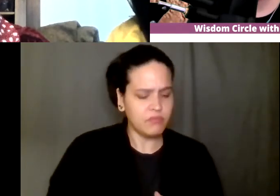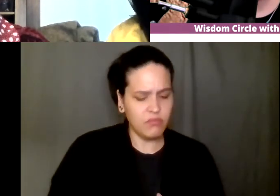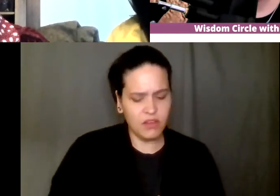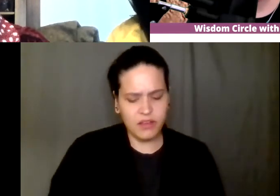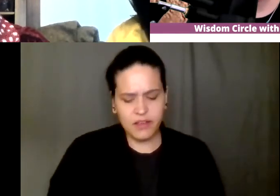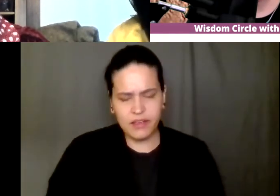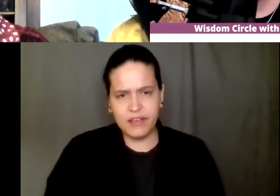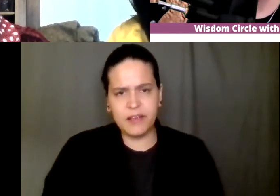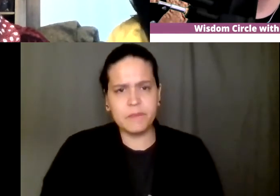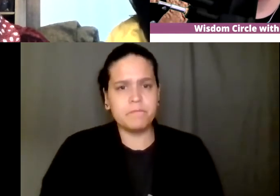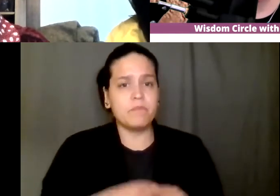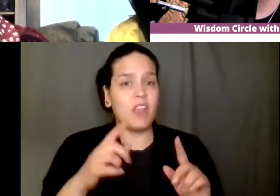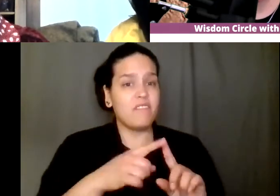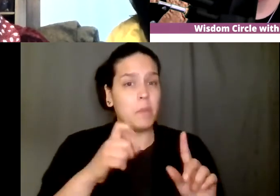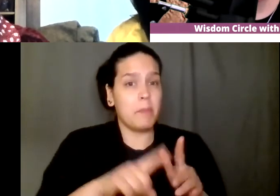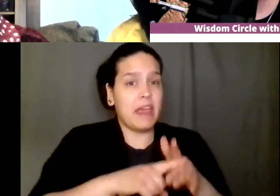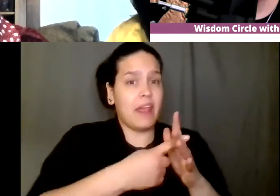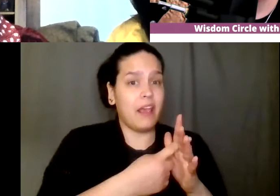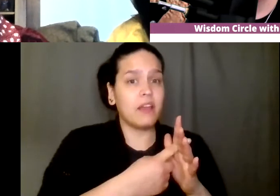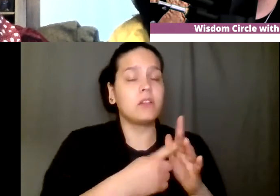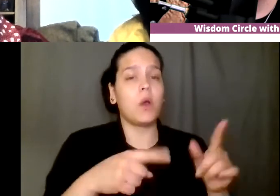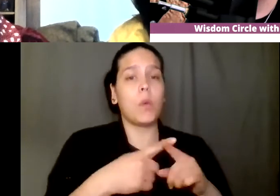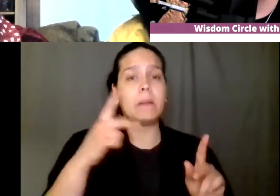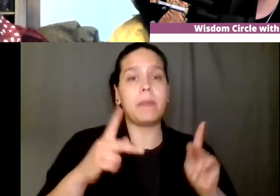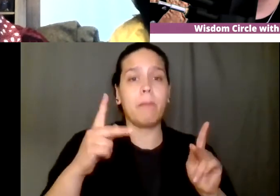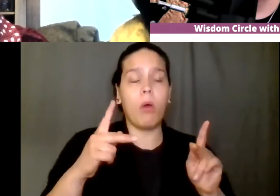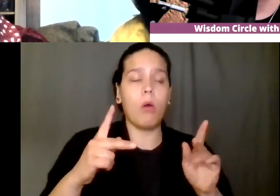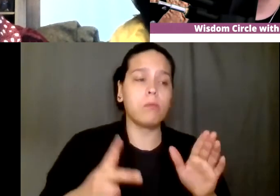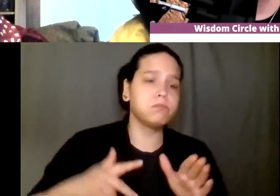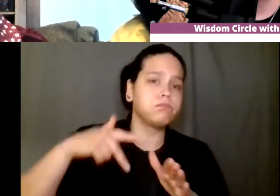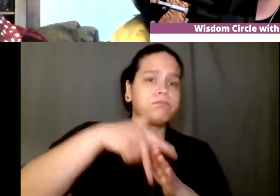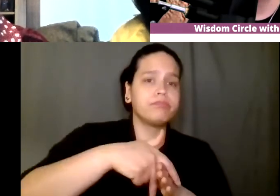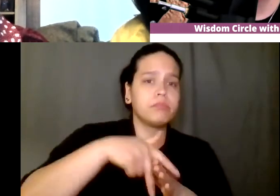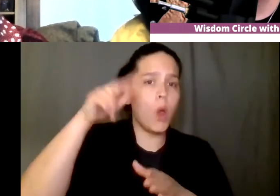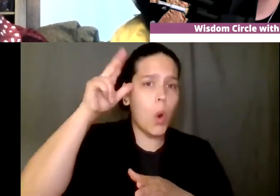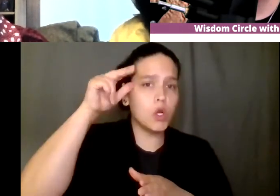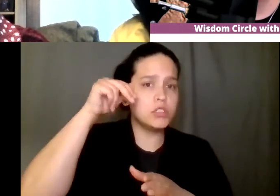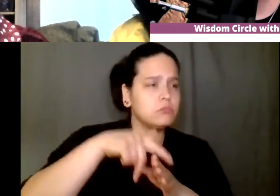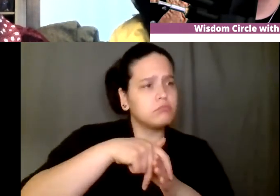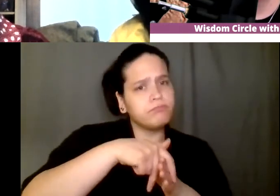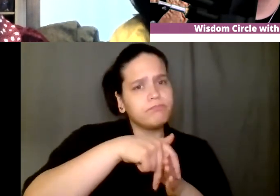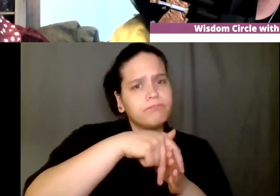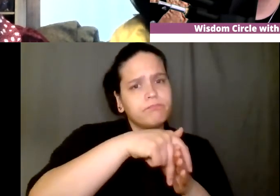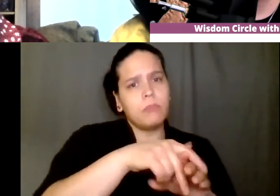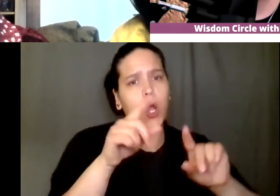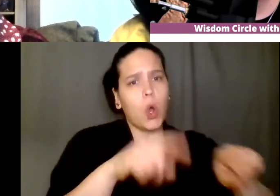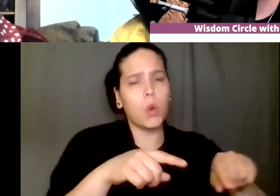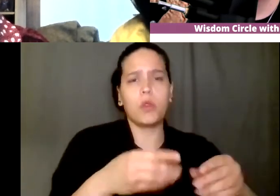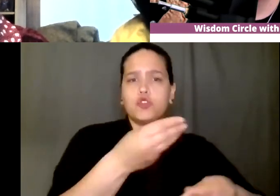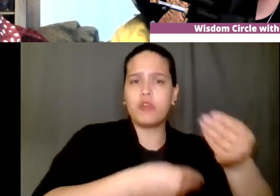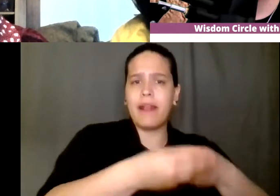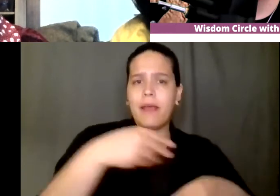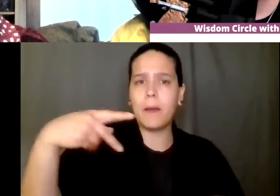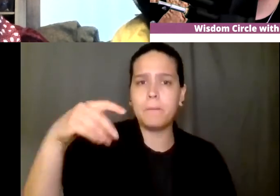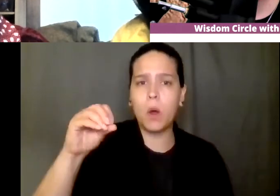from the beginning where people rode the horse to the trading posts many miles away. And now